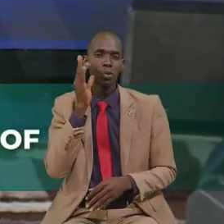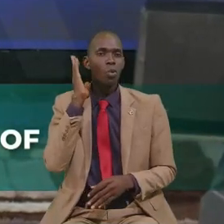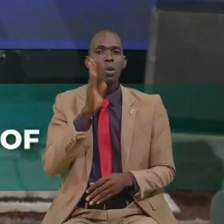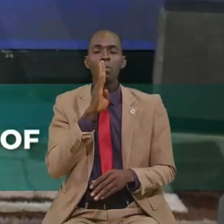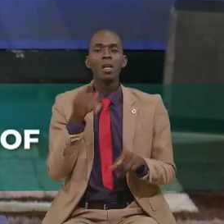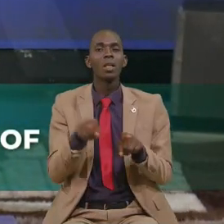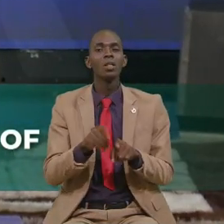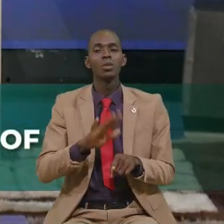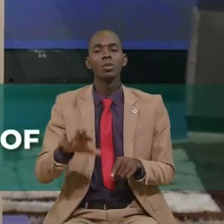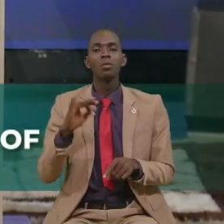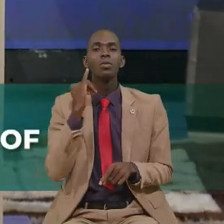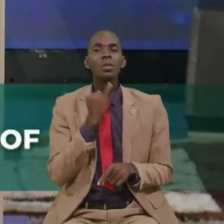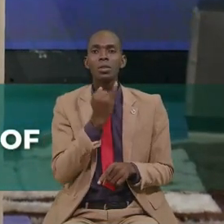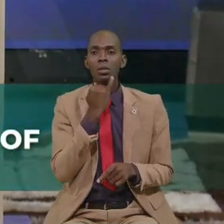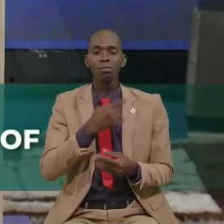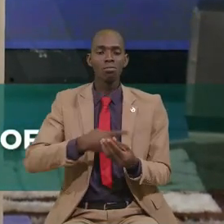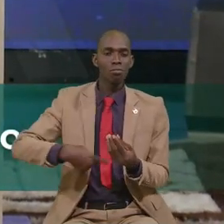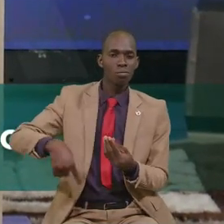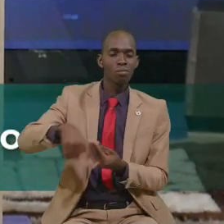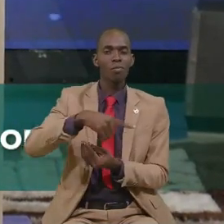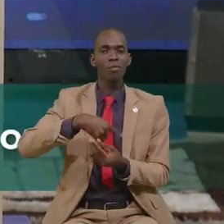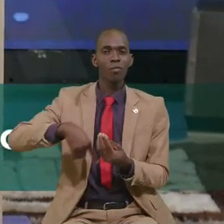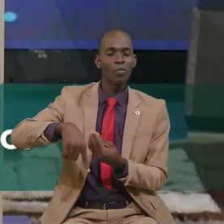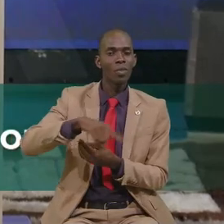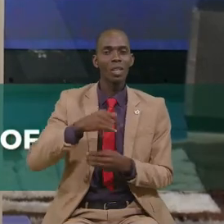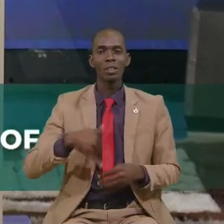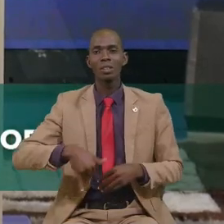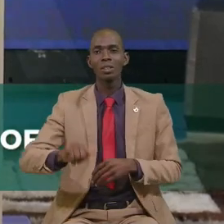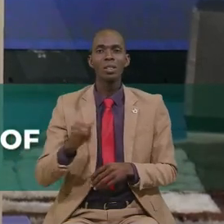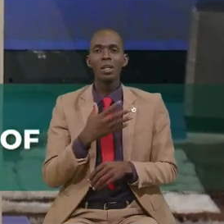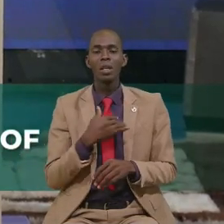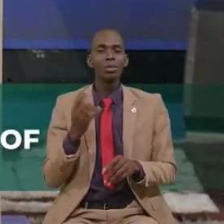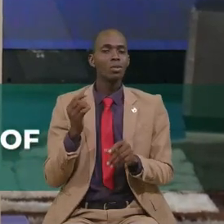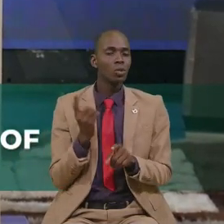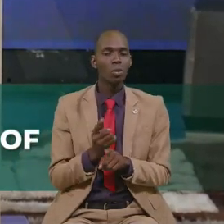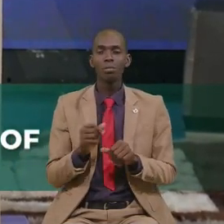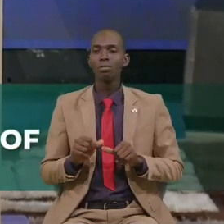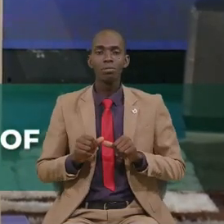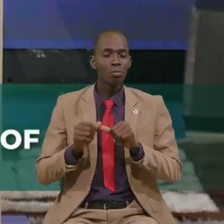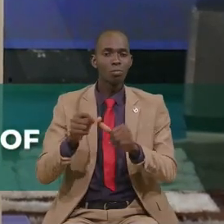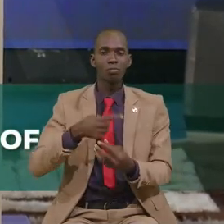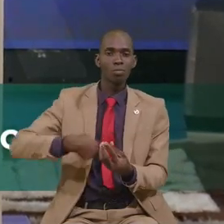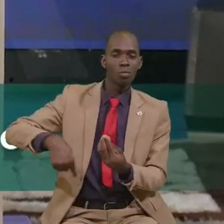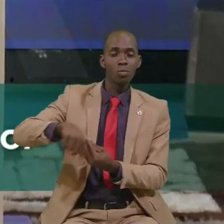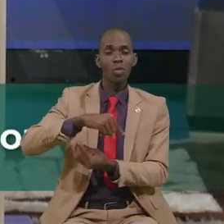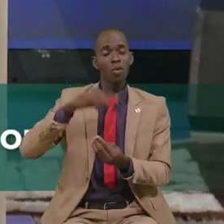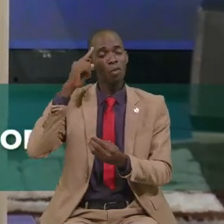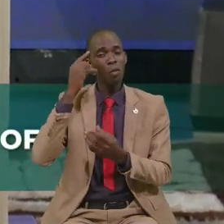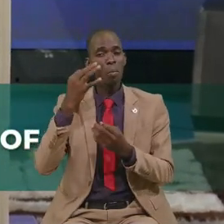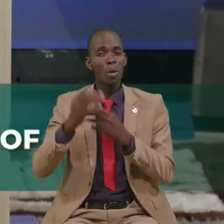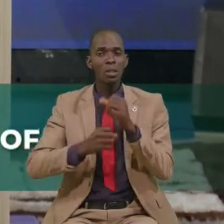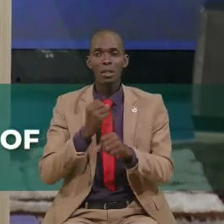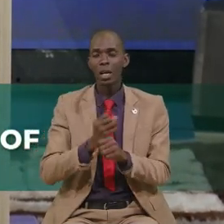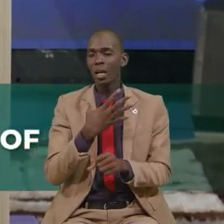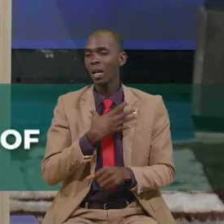going around in the wilderness, and yet they were just going around for years, and they never